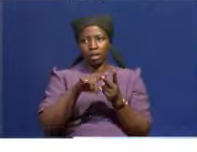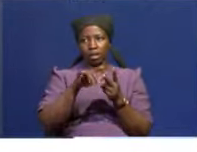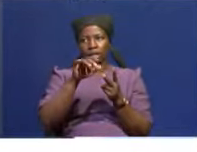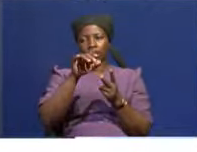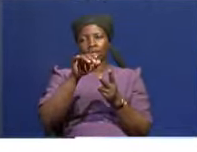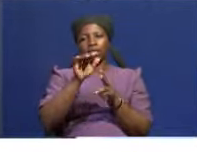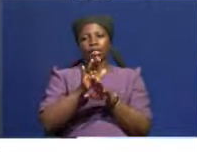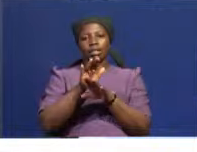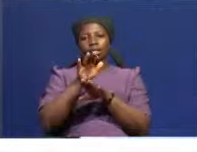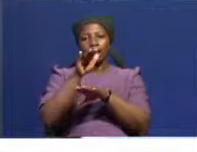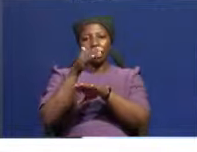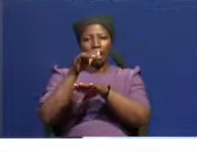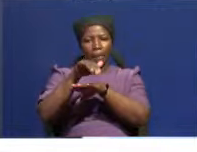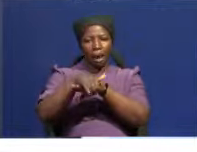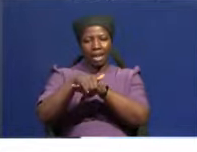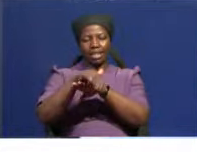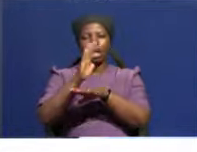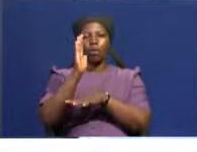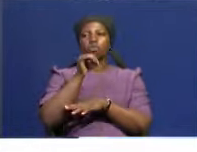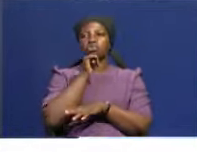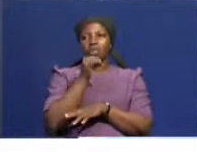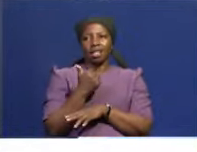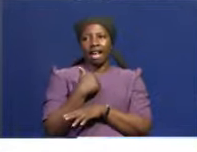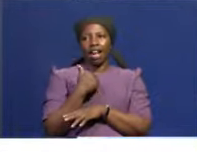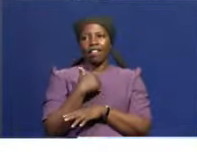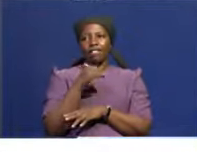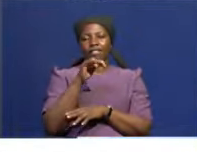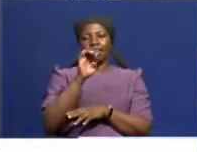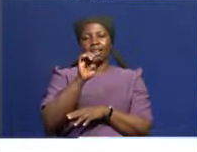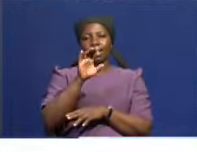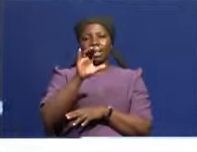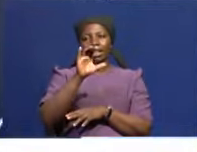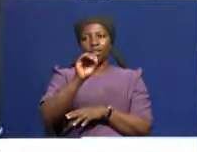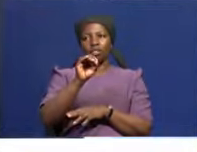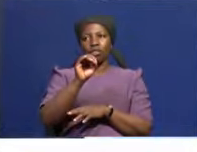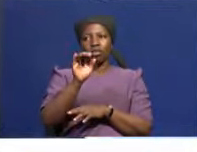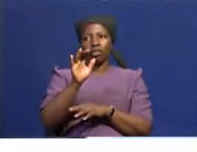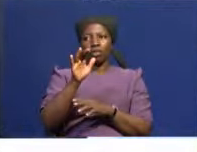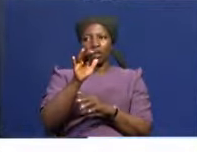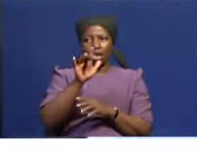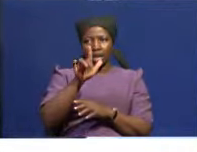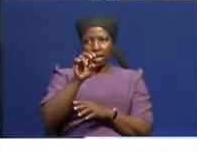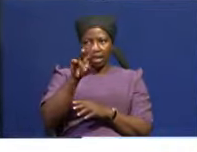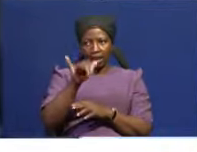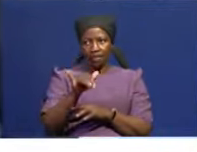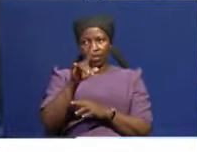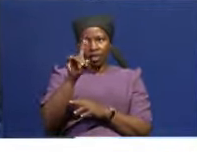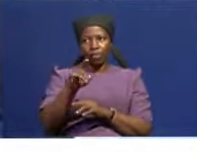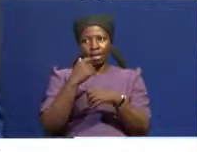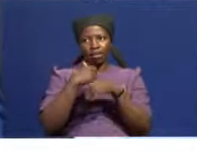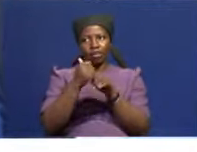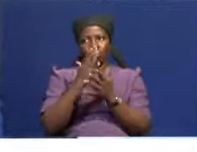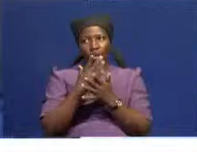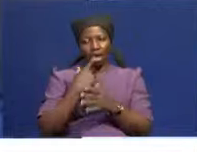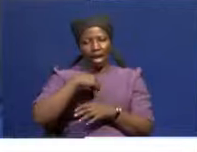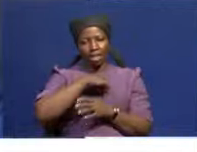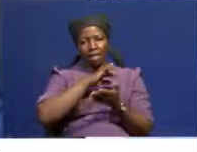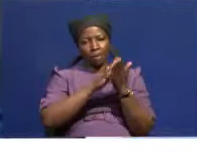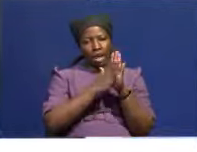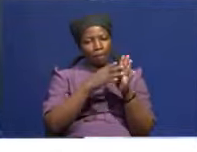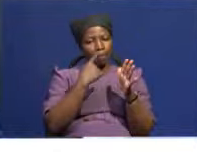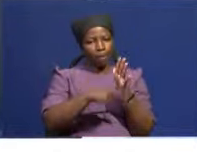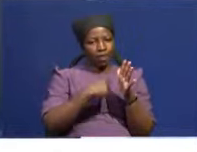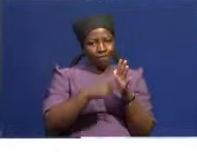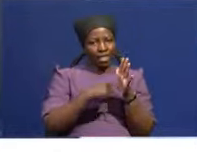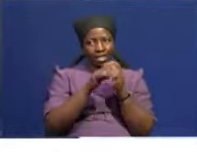towels, will not be subject to Eco Levy. We must make sure that we become a manufacturing country and not